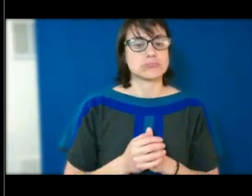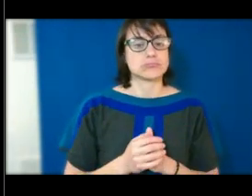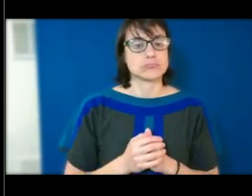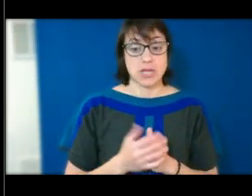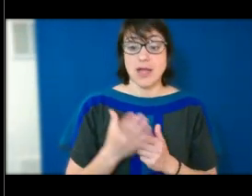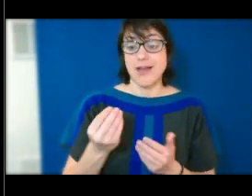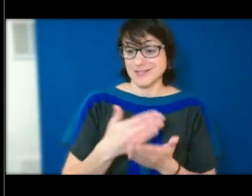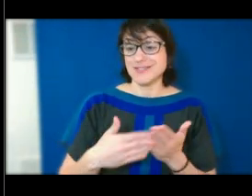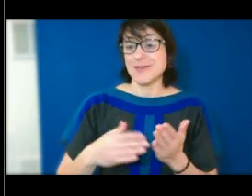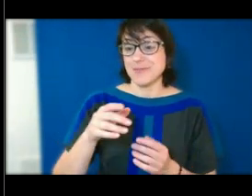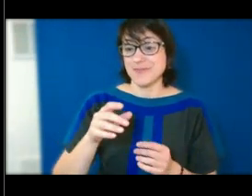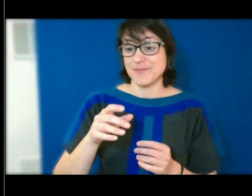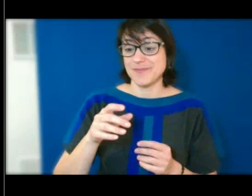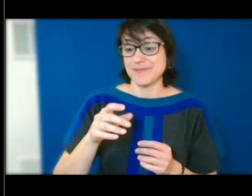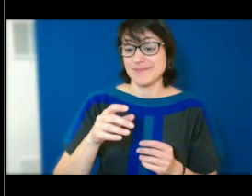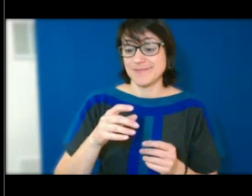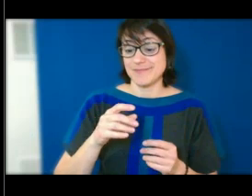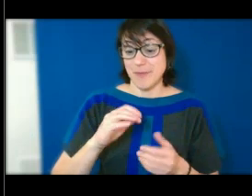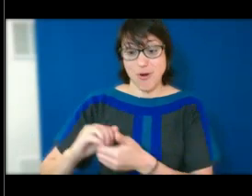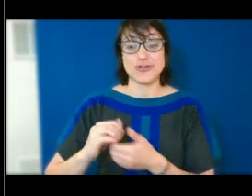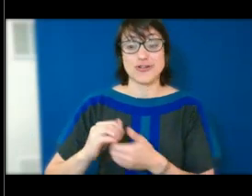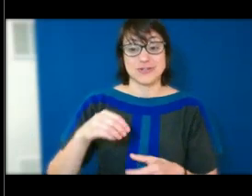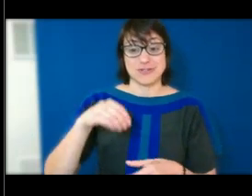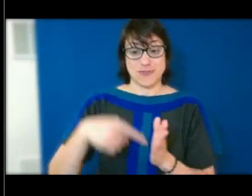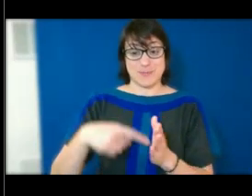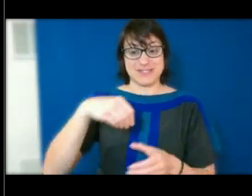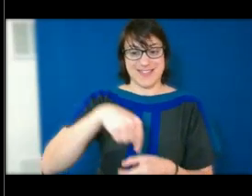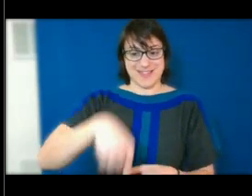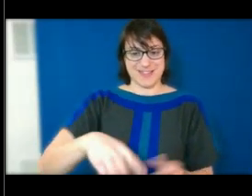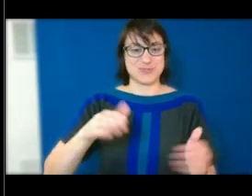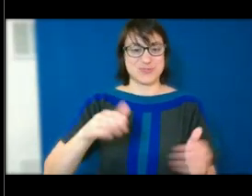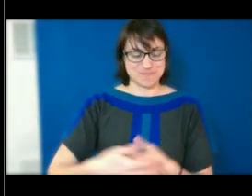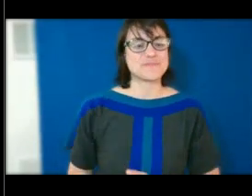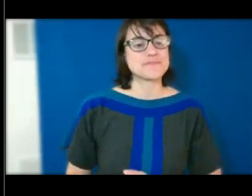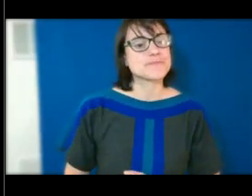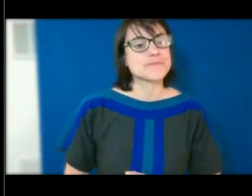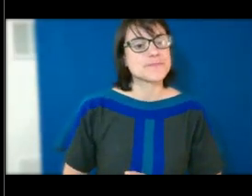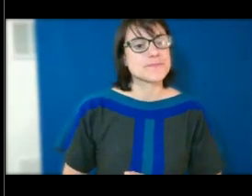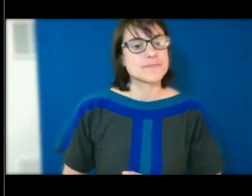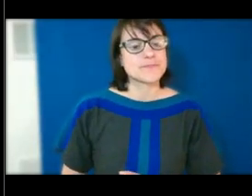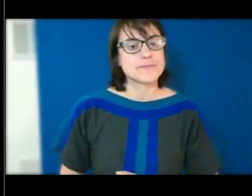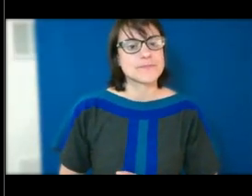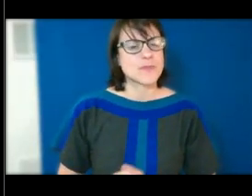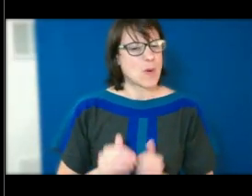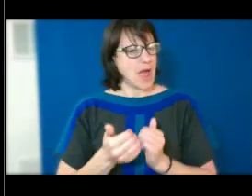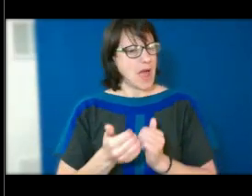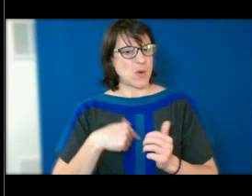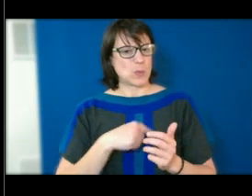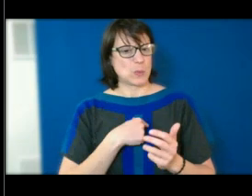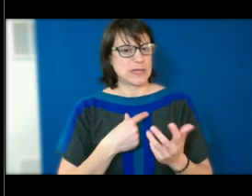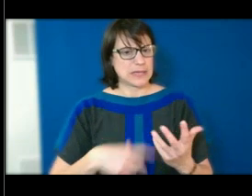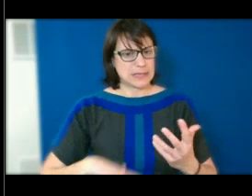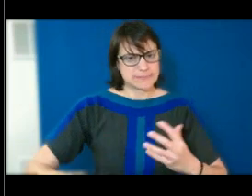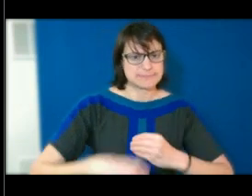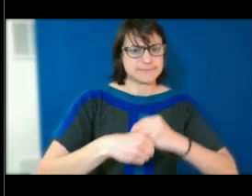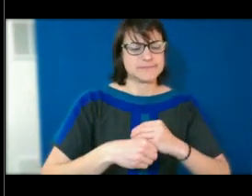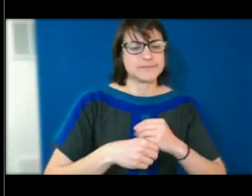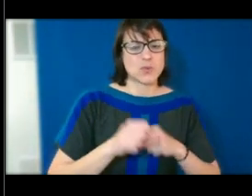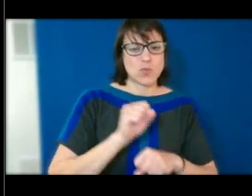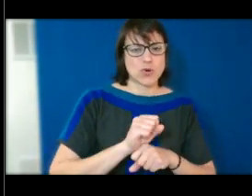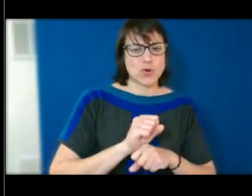So how do we interpret augmenting the work of NOAA's Marine Debris Program? So as you've just heard, and you know,